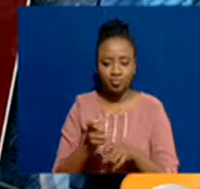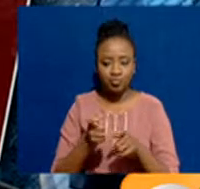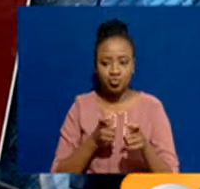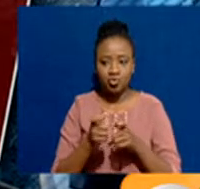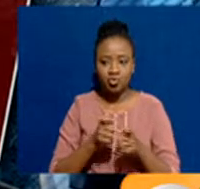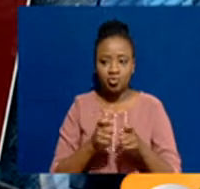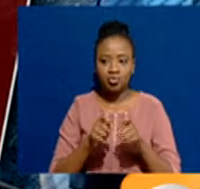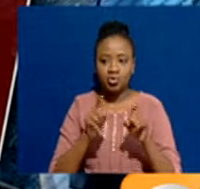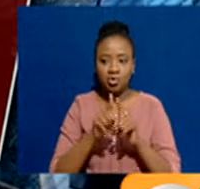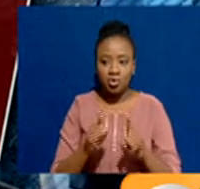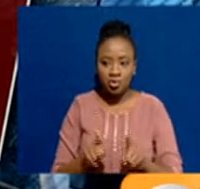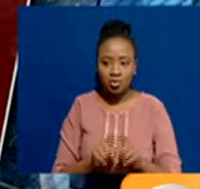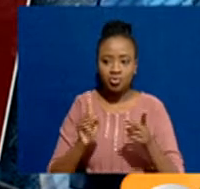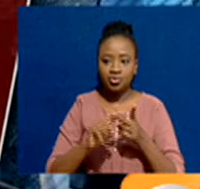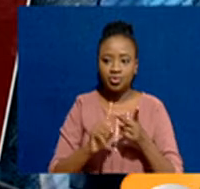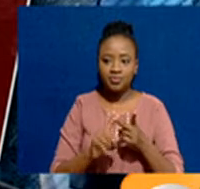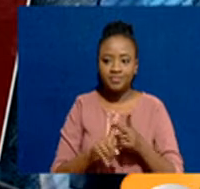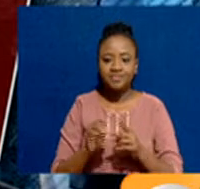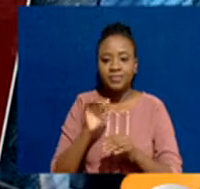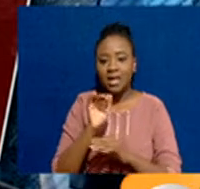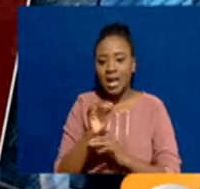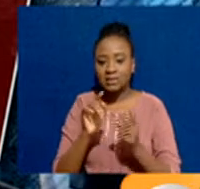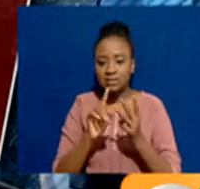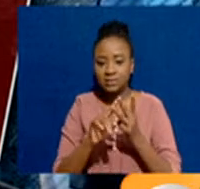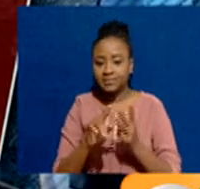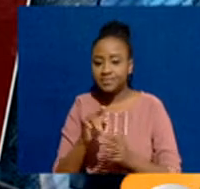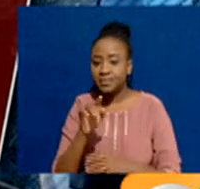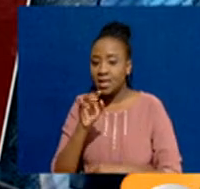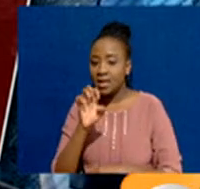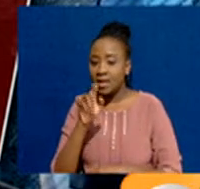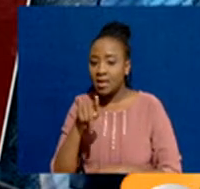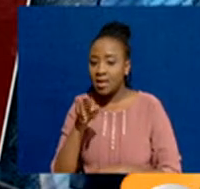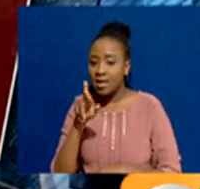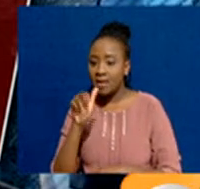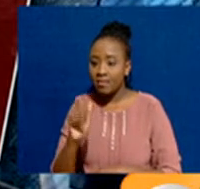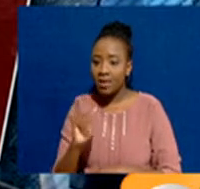Service. He also called on EPRA to investigate the sale of unadulterated fuel.